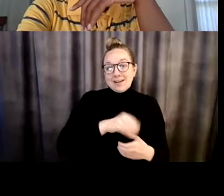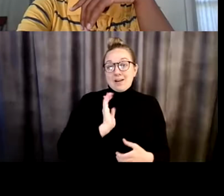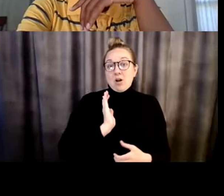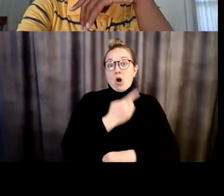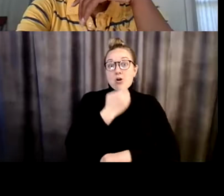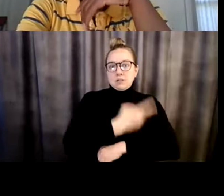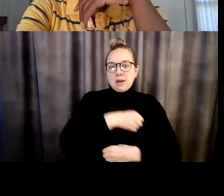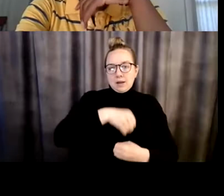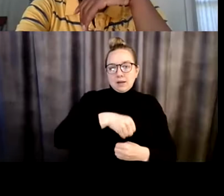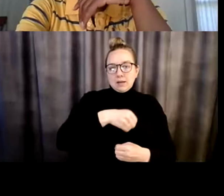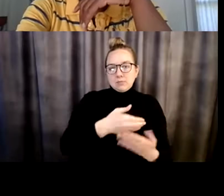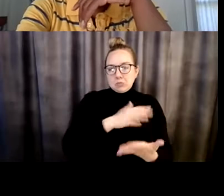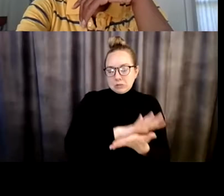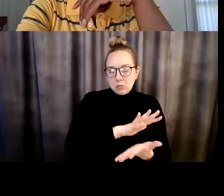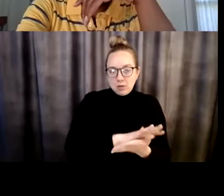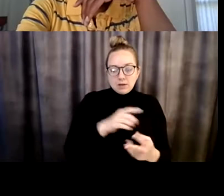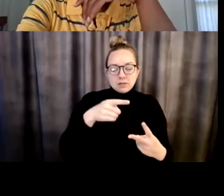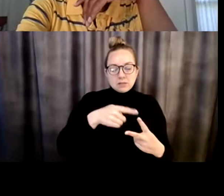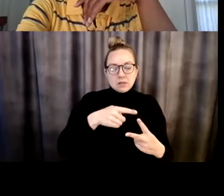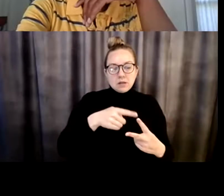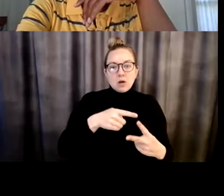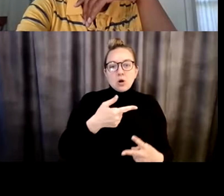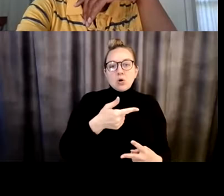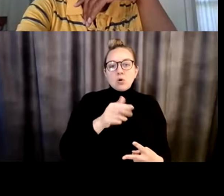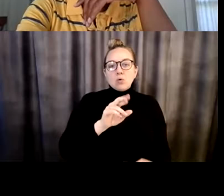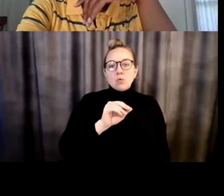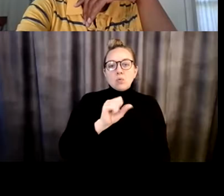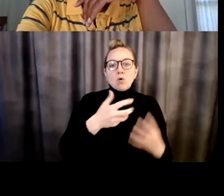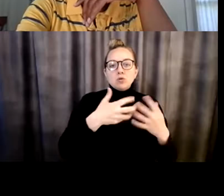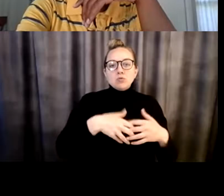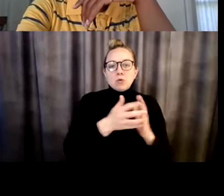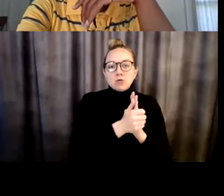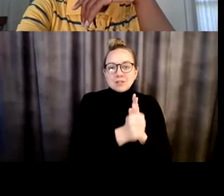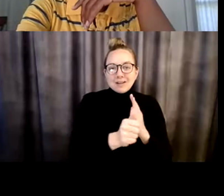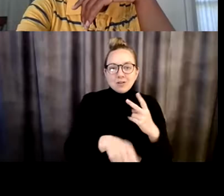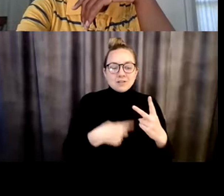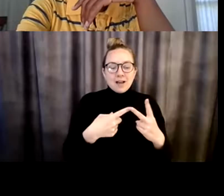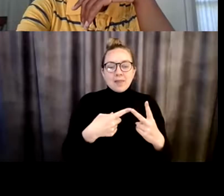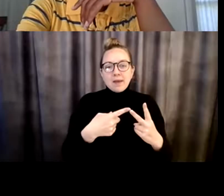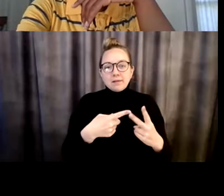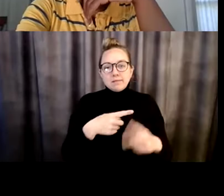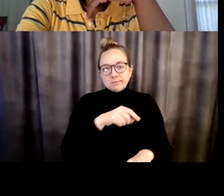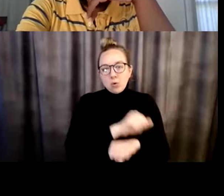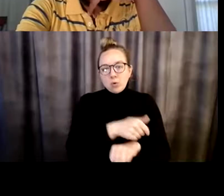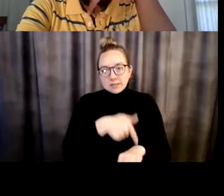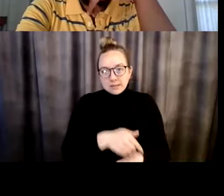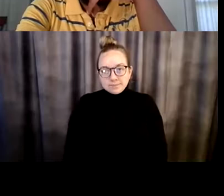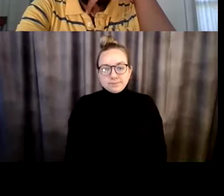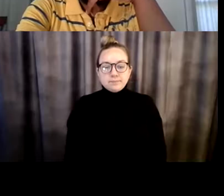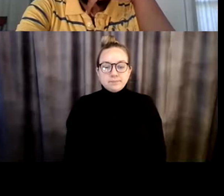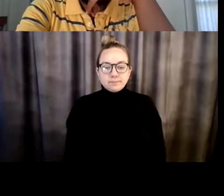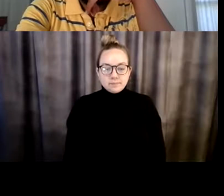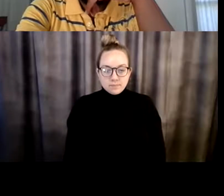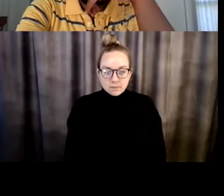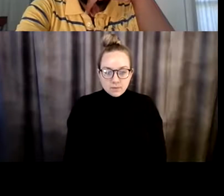motor time. So we have two opportunities for students in the school day for work time. So it's an hour each. And then their gross